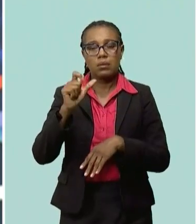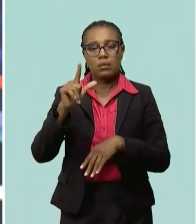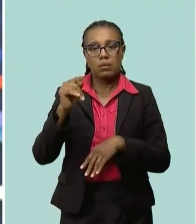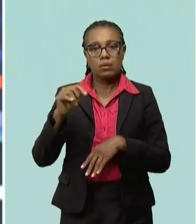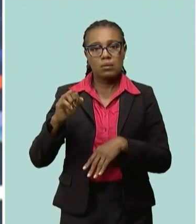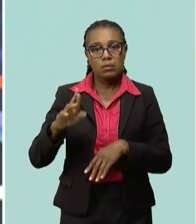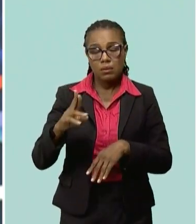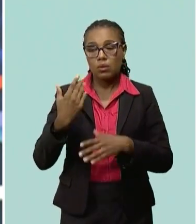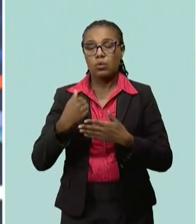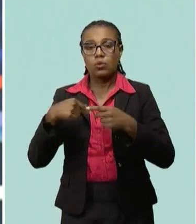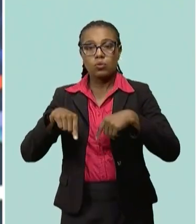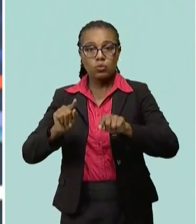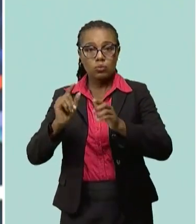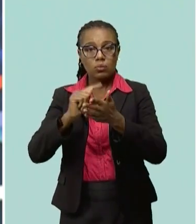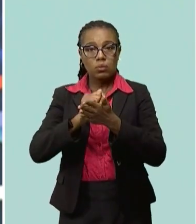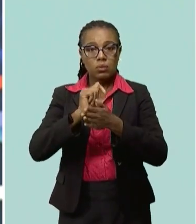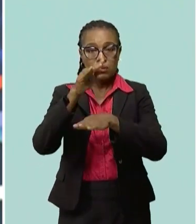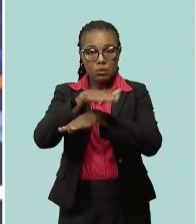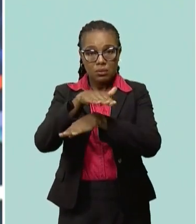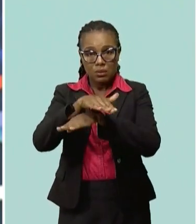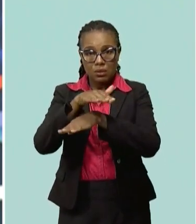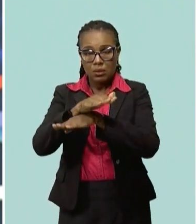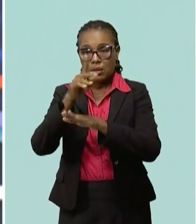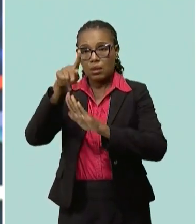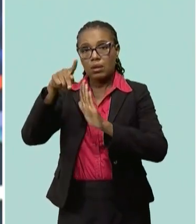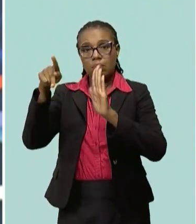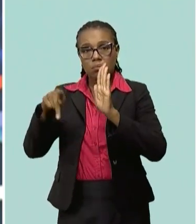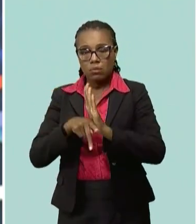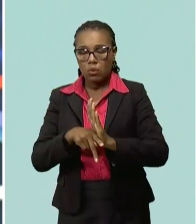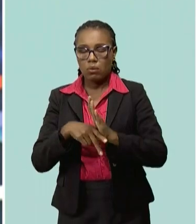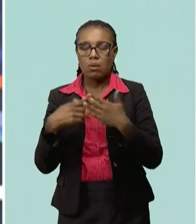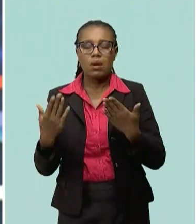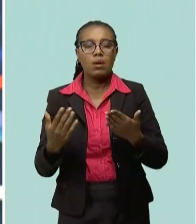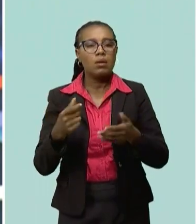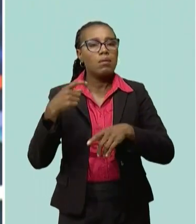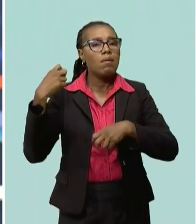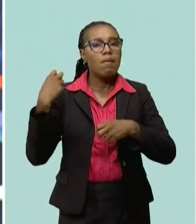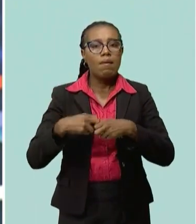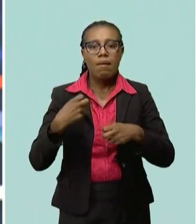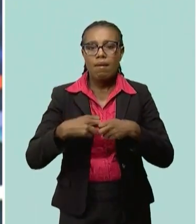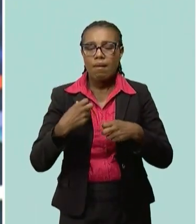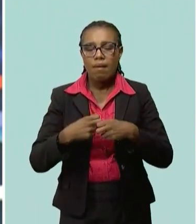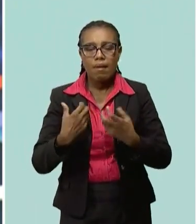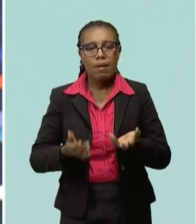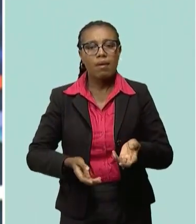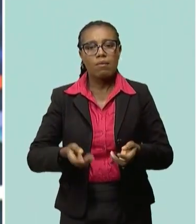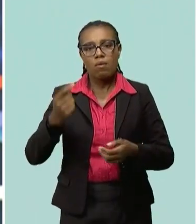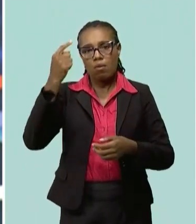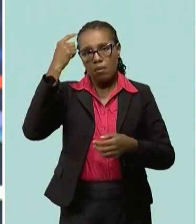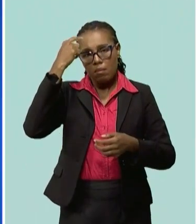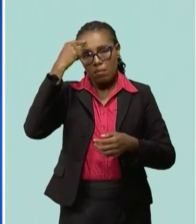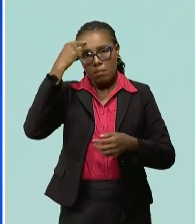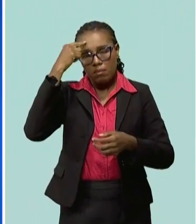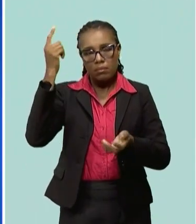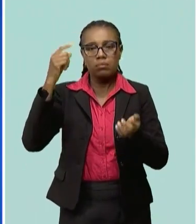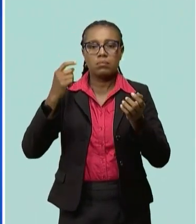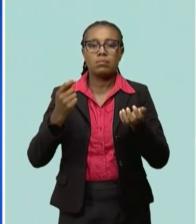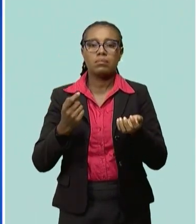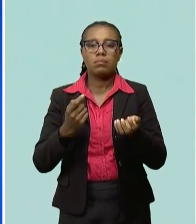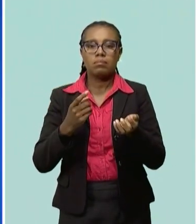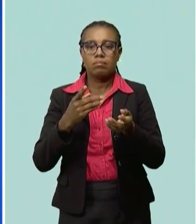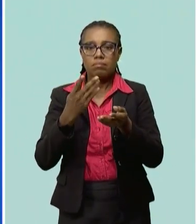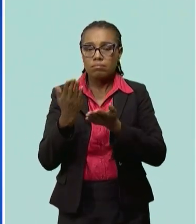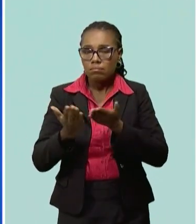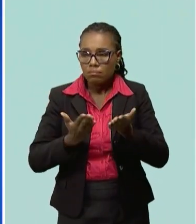its night program, it's difficult to get medical and mental health services at that time. They operate